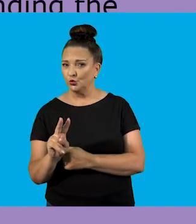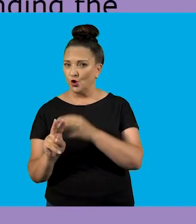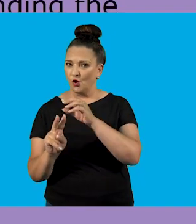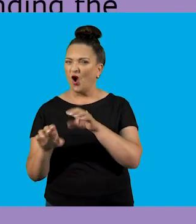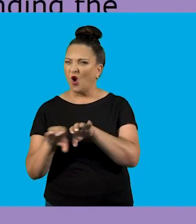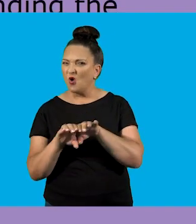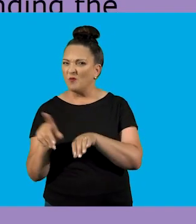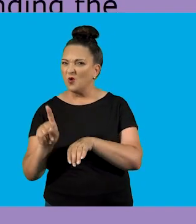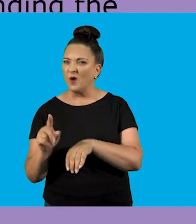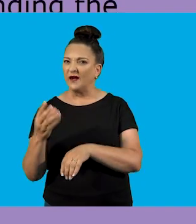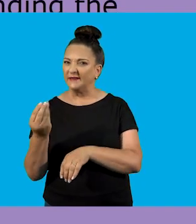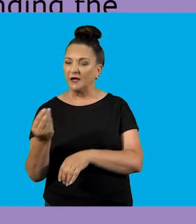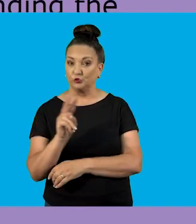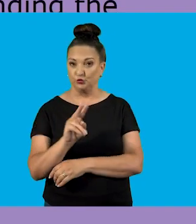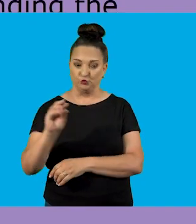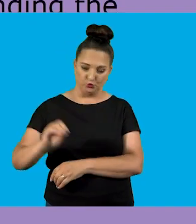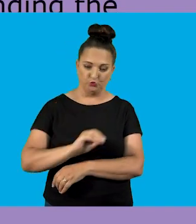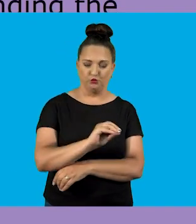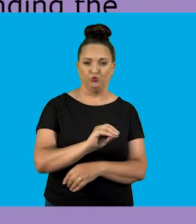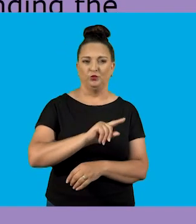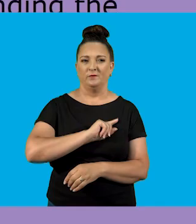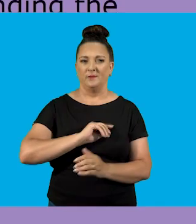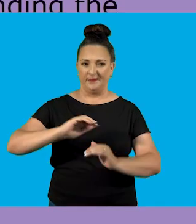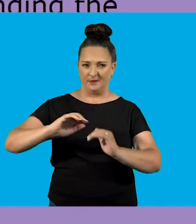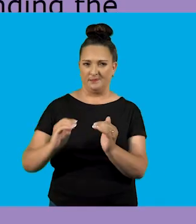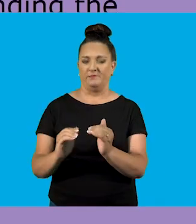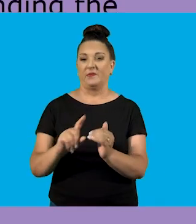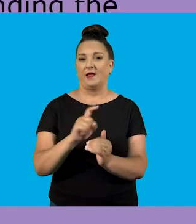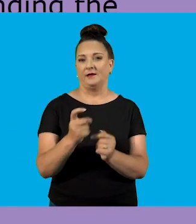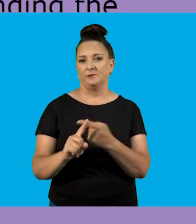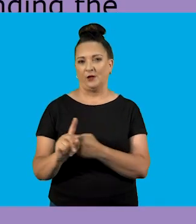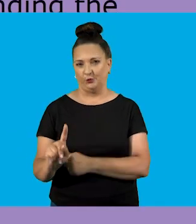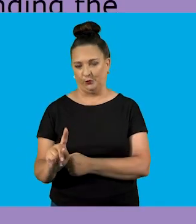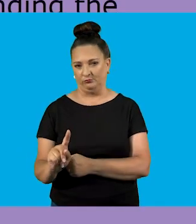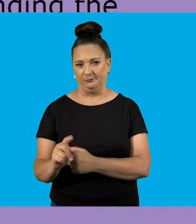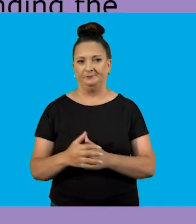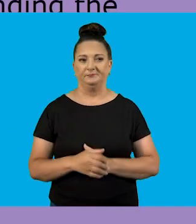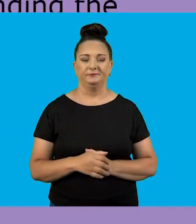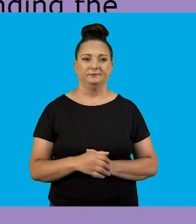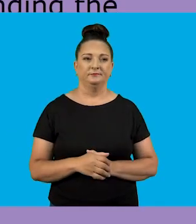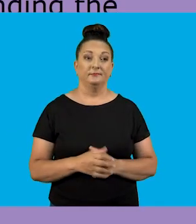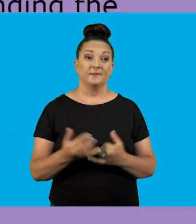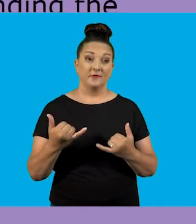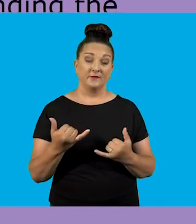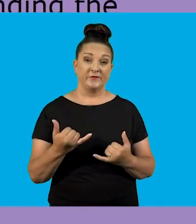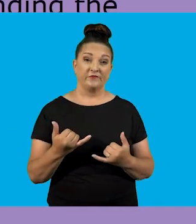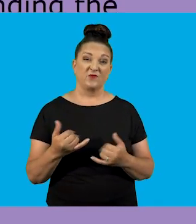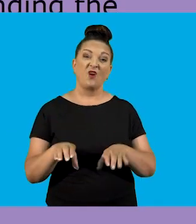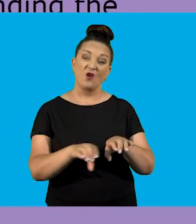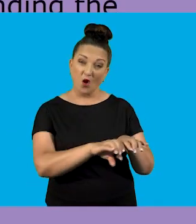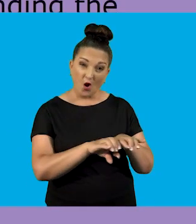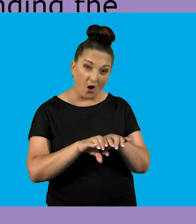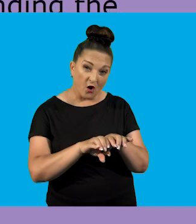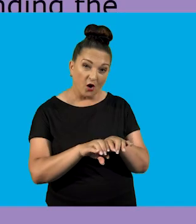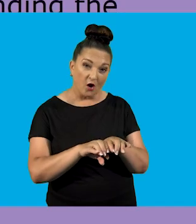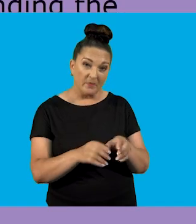are we going to, what are we going to be left with? We are going to be left with x plus 1. So now we've taken out the common factor